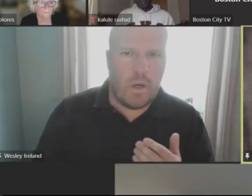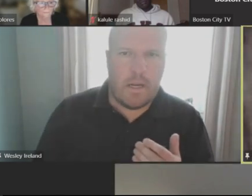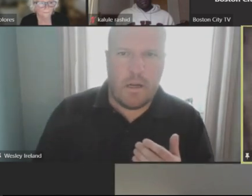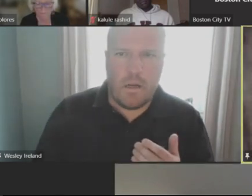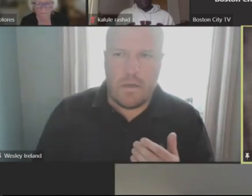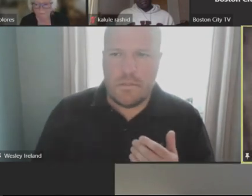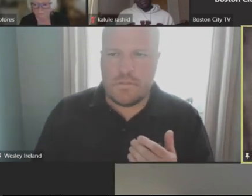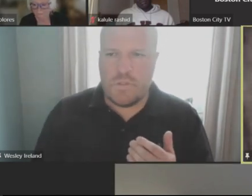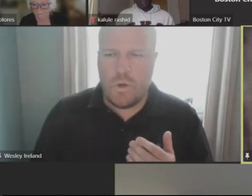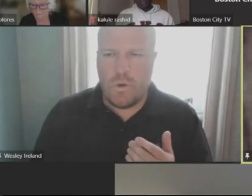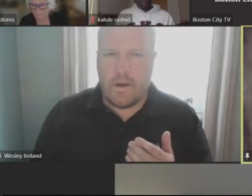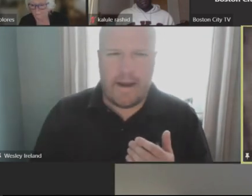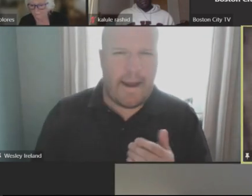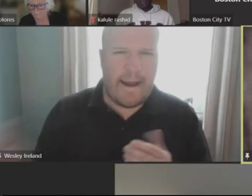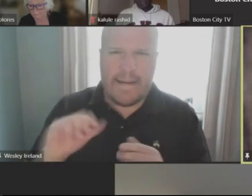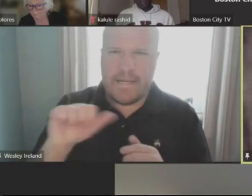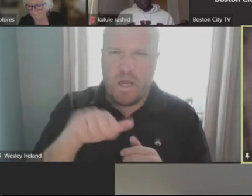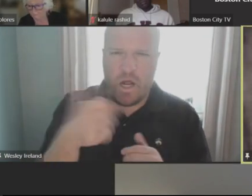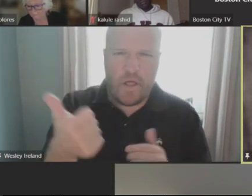Wonderful. Thank you.